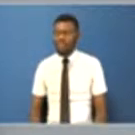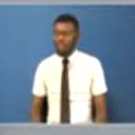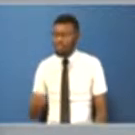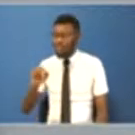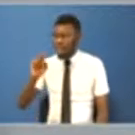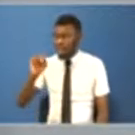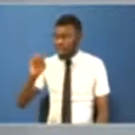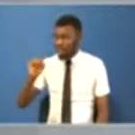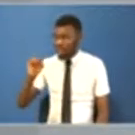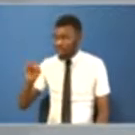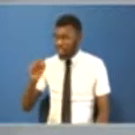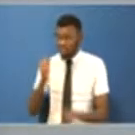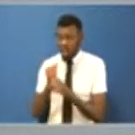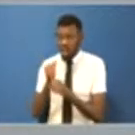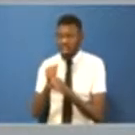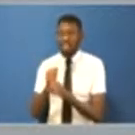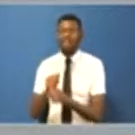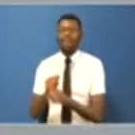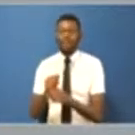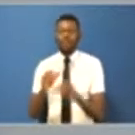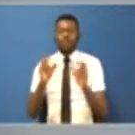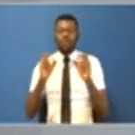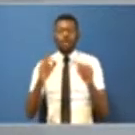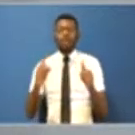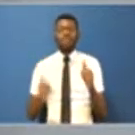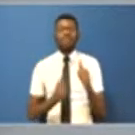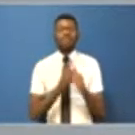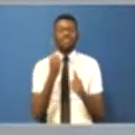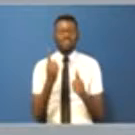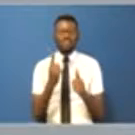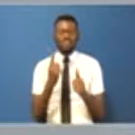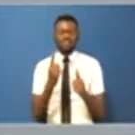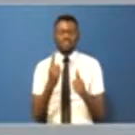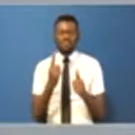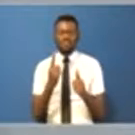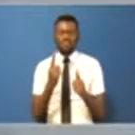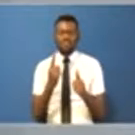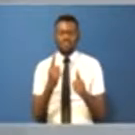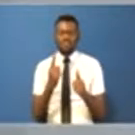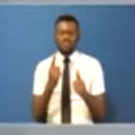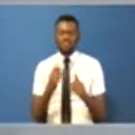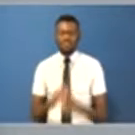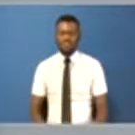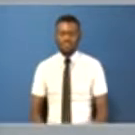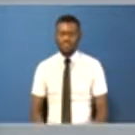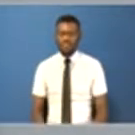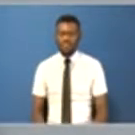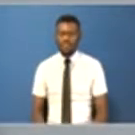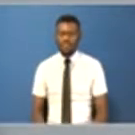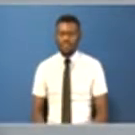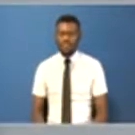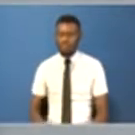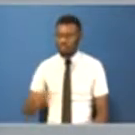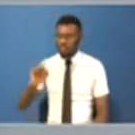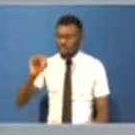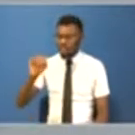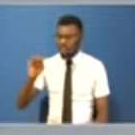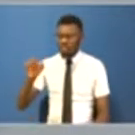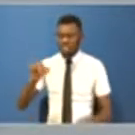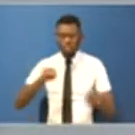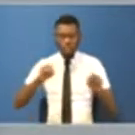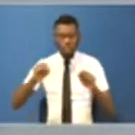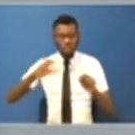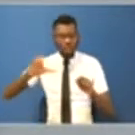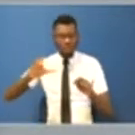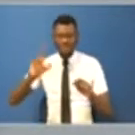nms yes uh first of all we shouldn't be having nms running in nairobi